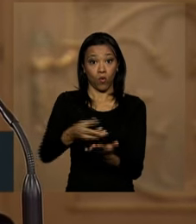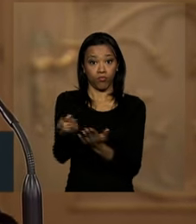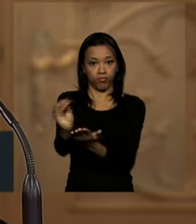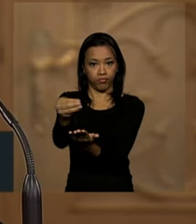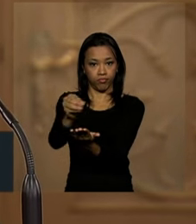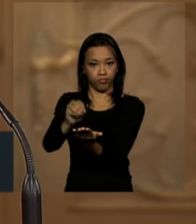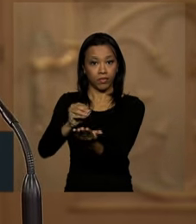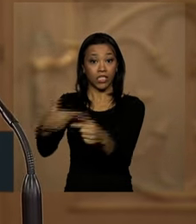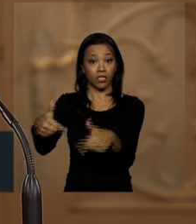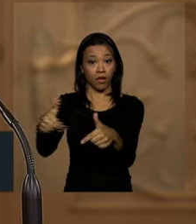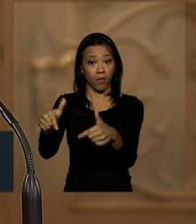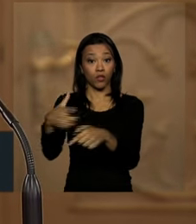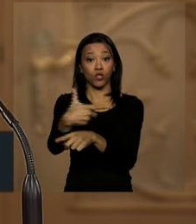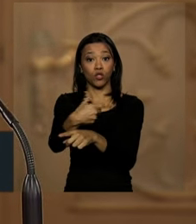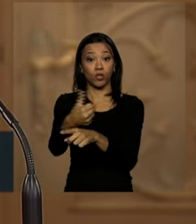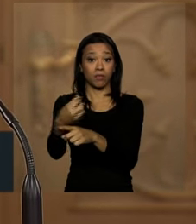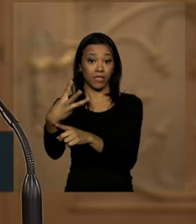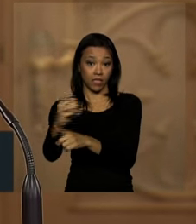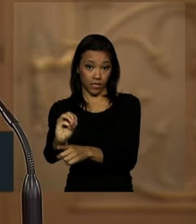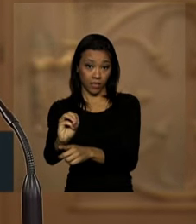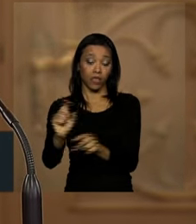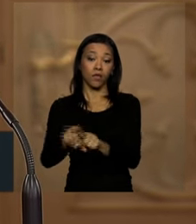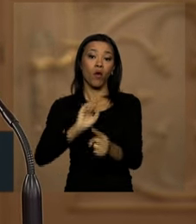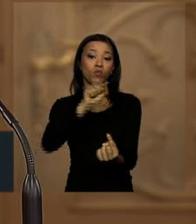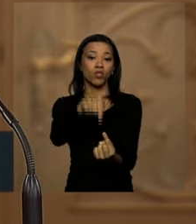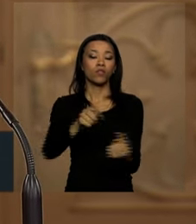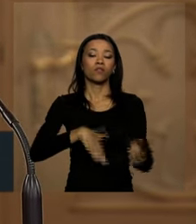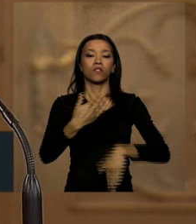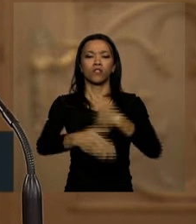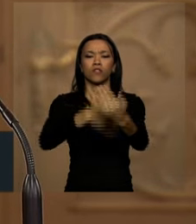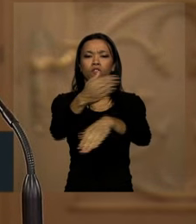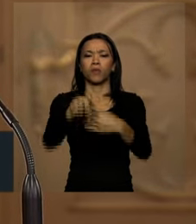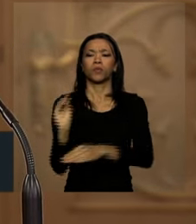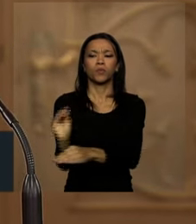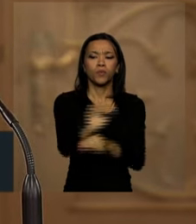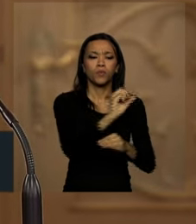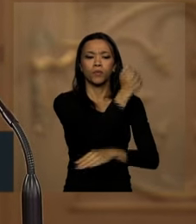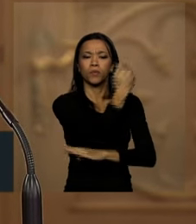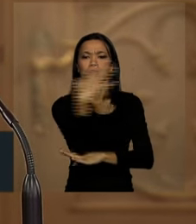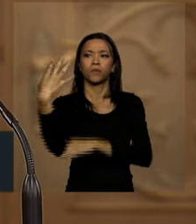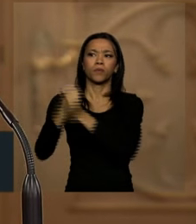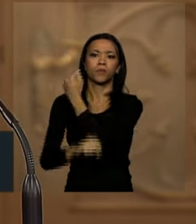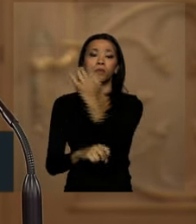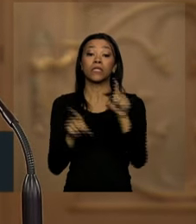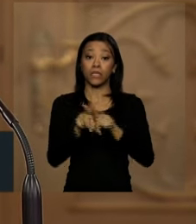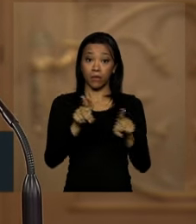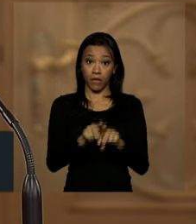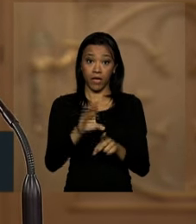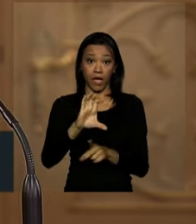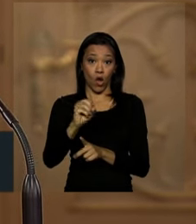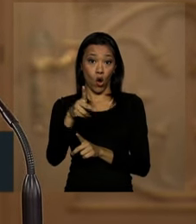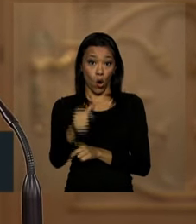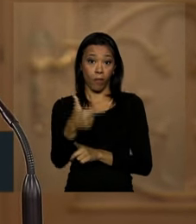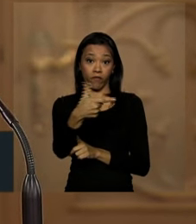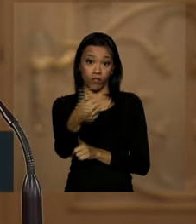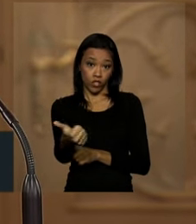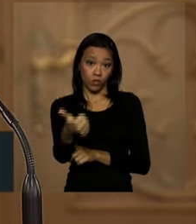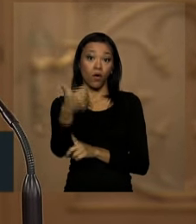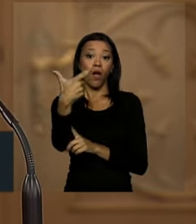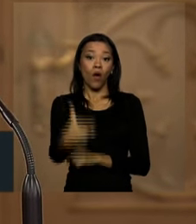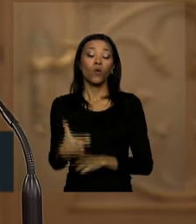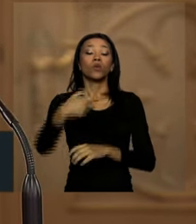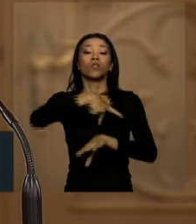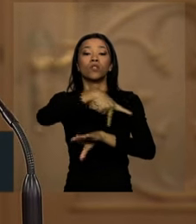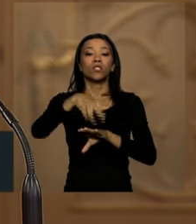2030 e com os Objetivos do Desenvolvimento Sustentável e desejamos que a COP21 Paris alcance um